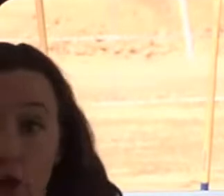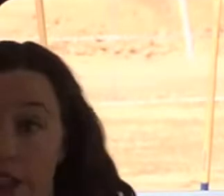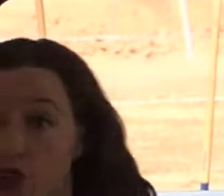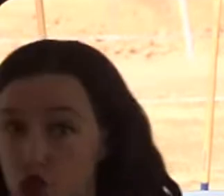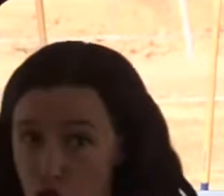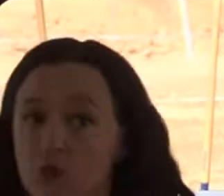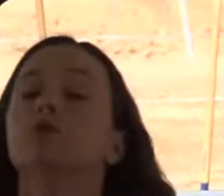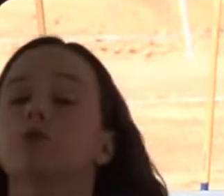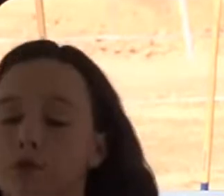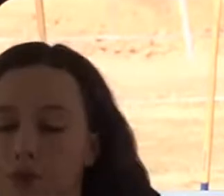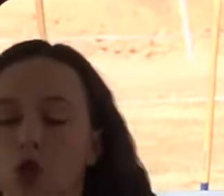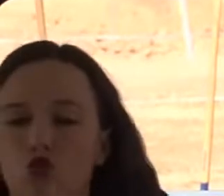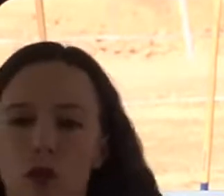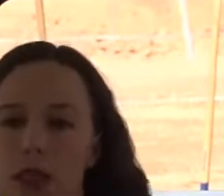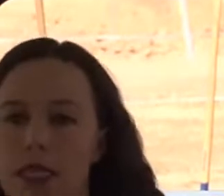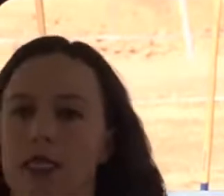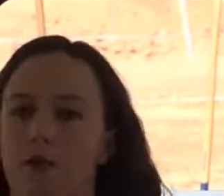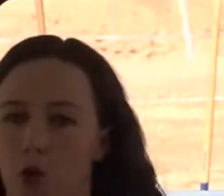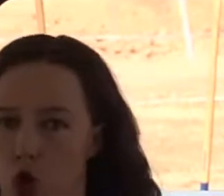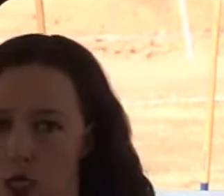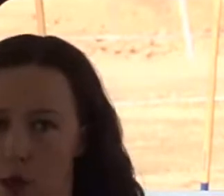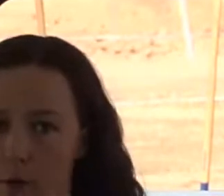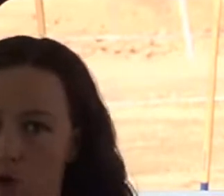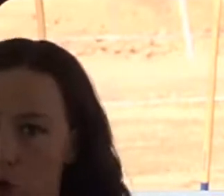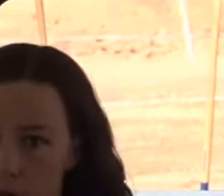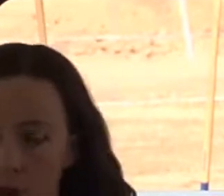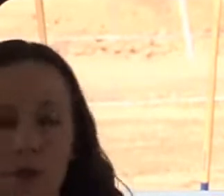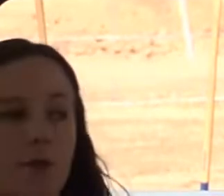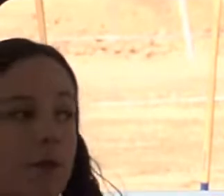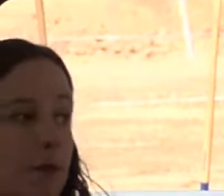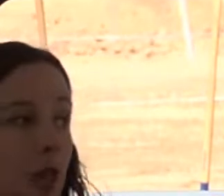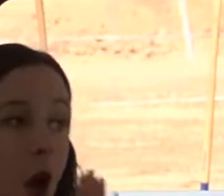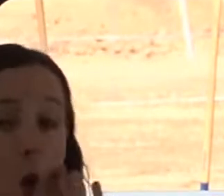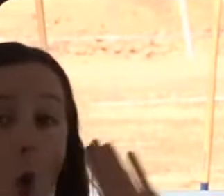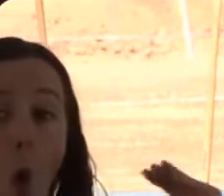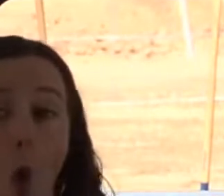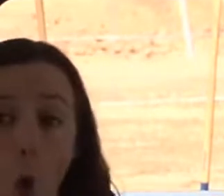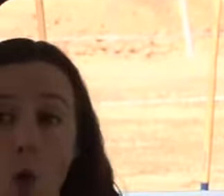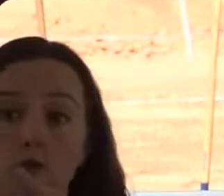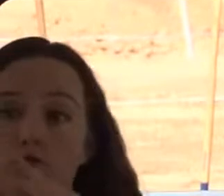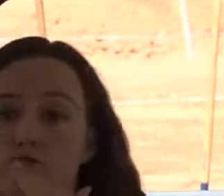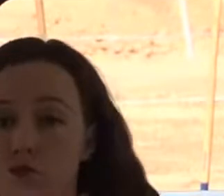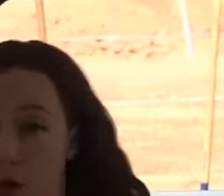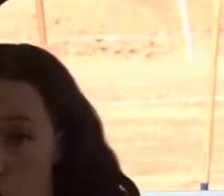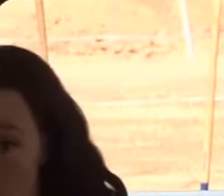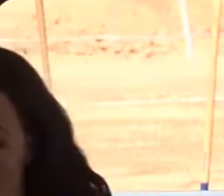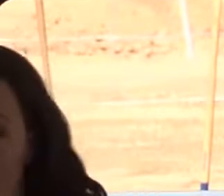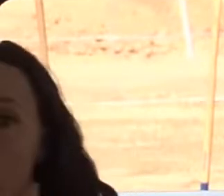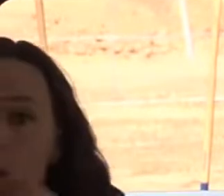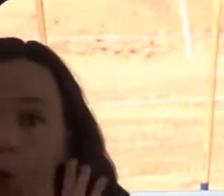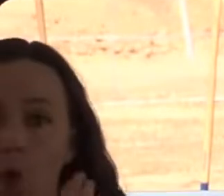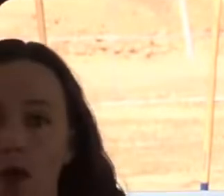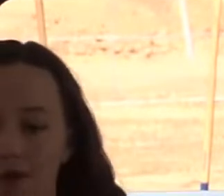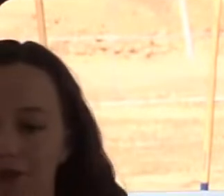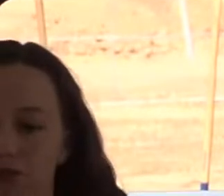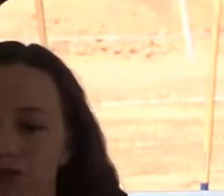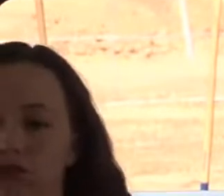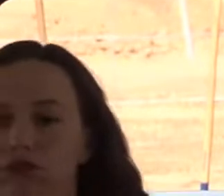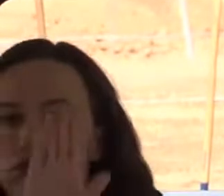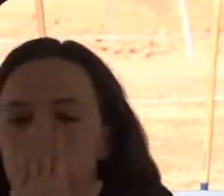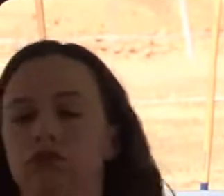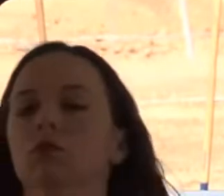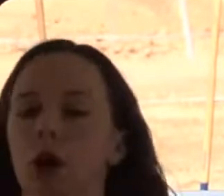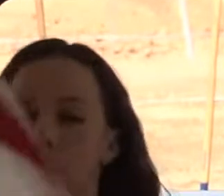it was just an inspiring time for us. It's our hope that the design of this building will embody